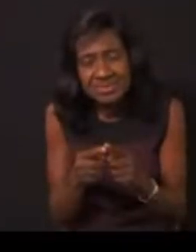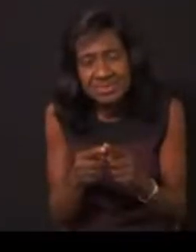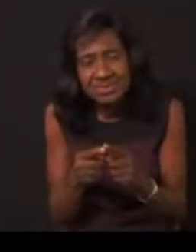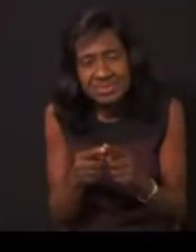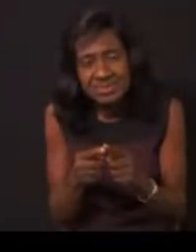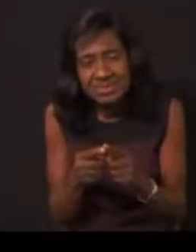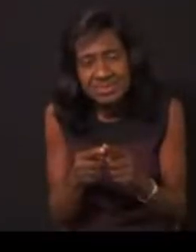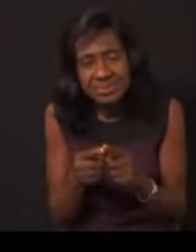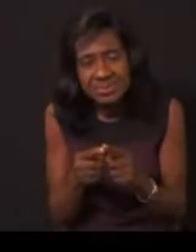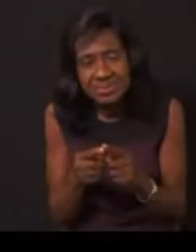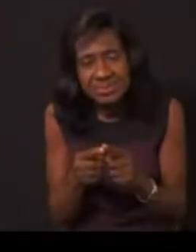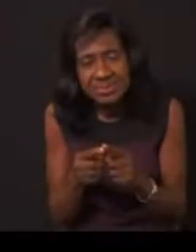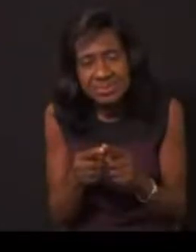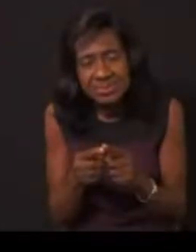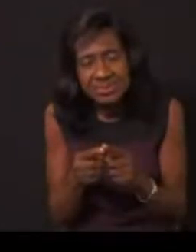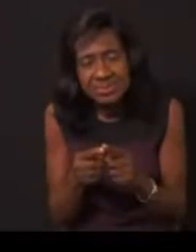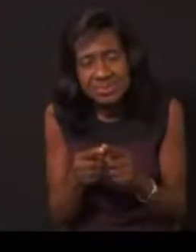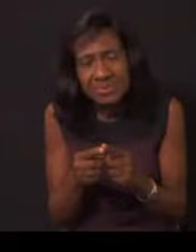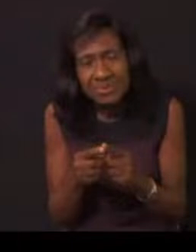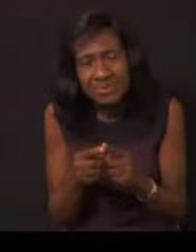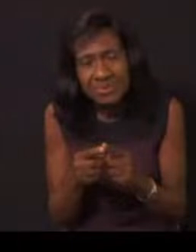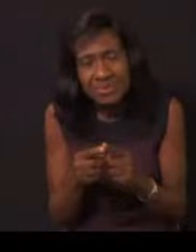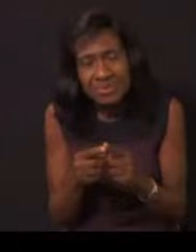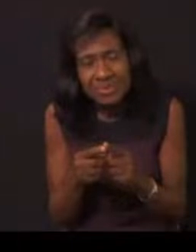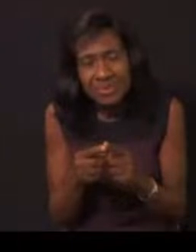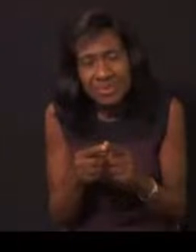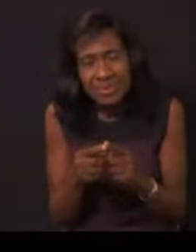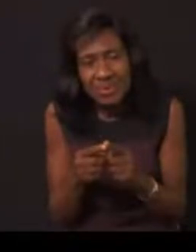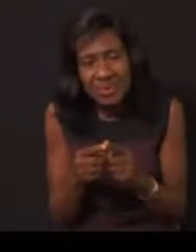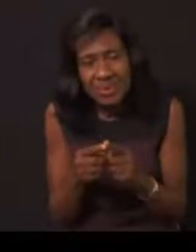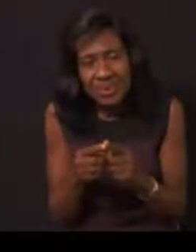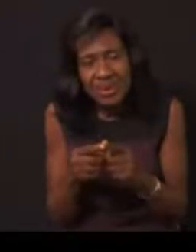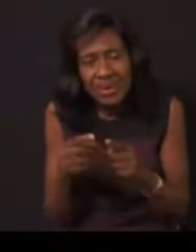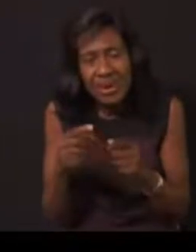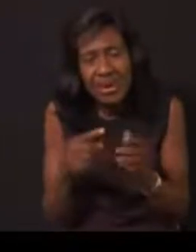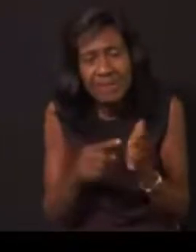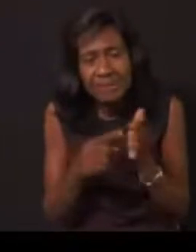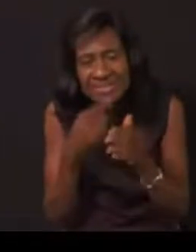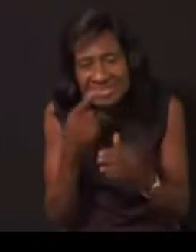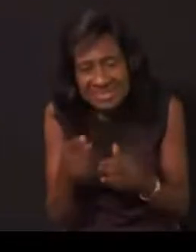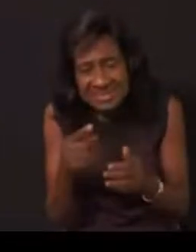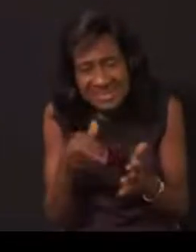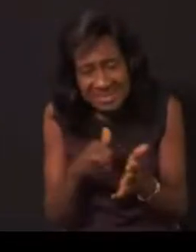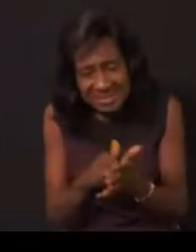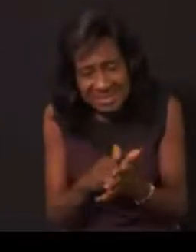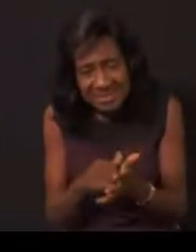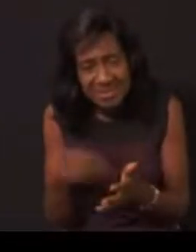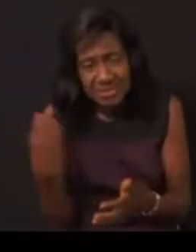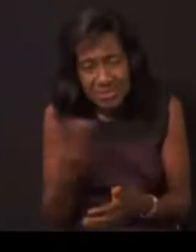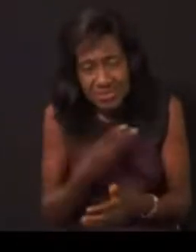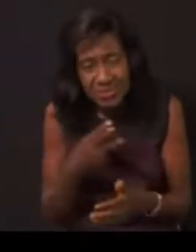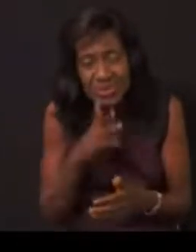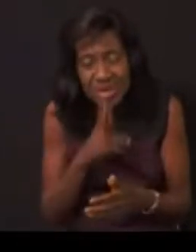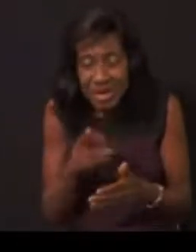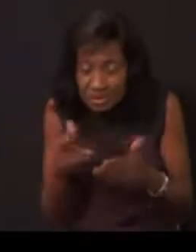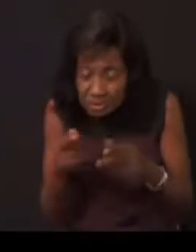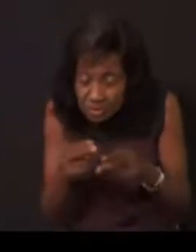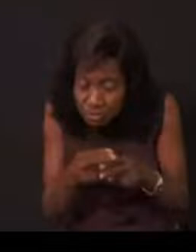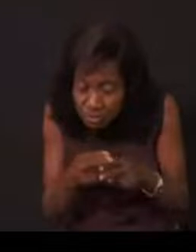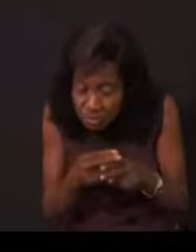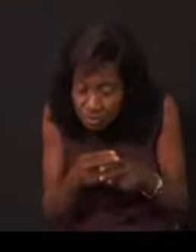the edge. We are on the cusp of attaining 80% vaccination rate of